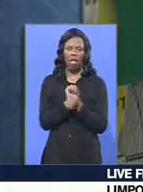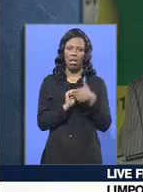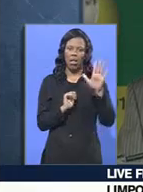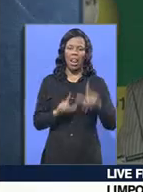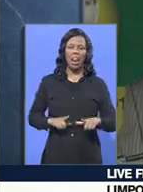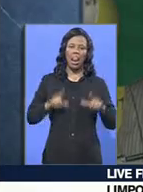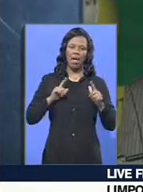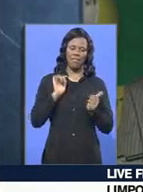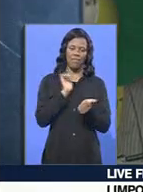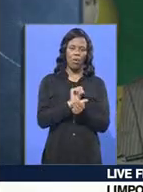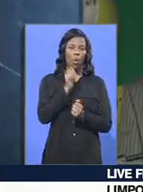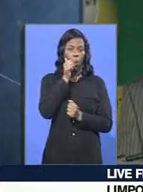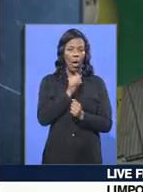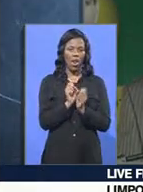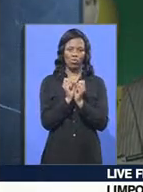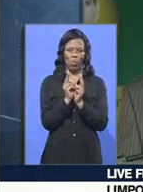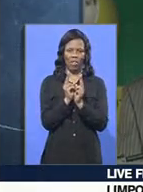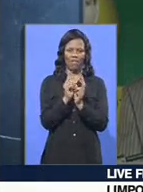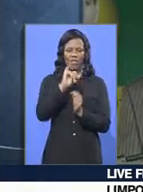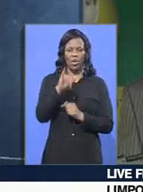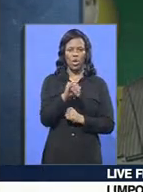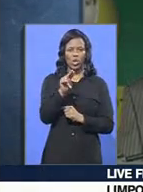on the 12th June 1964.